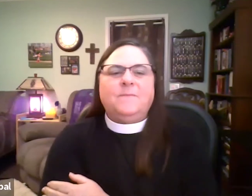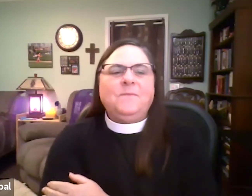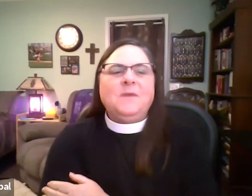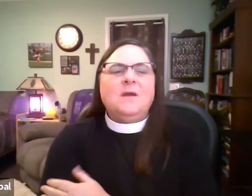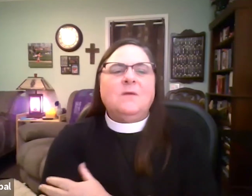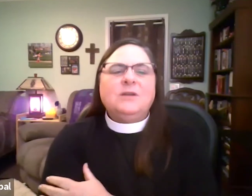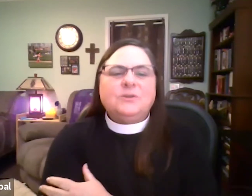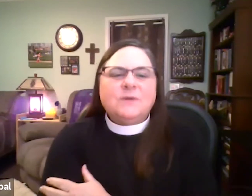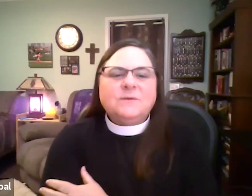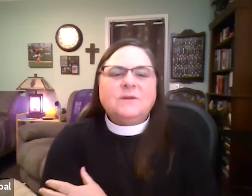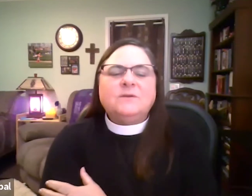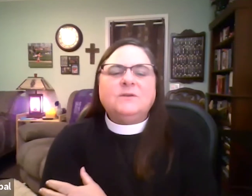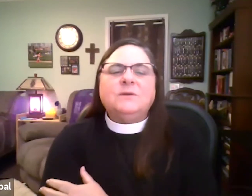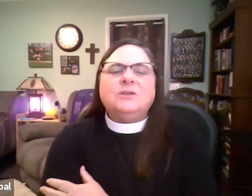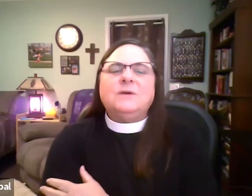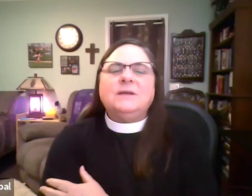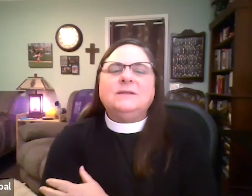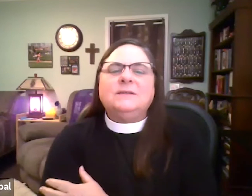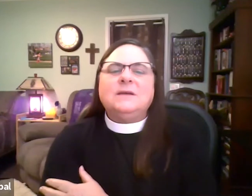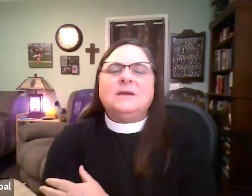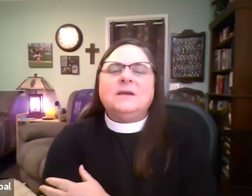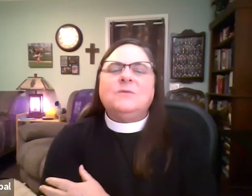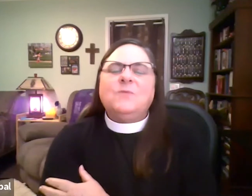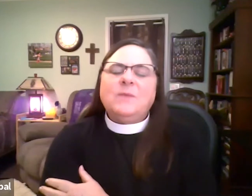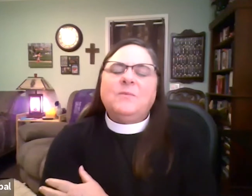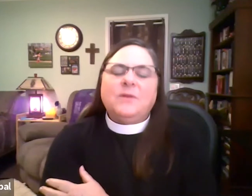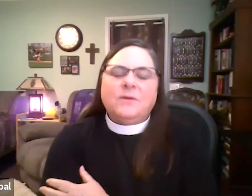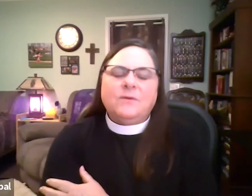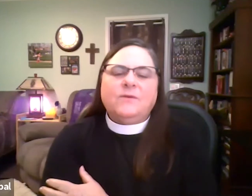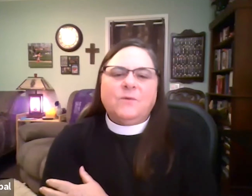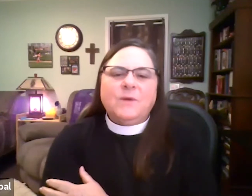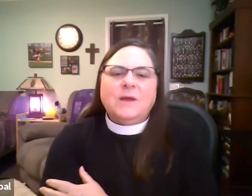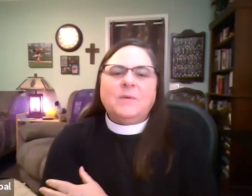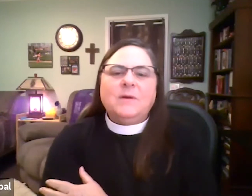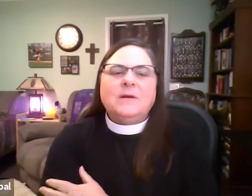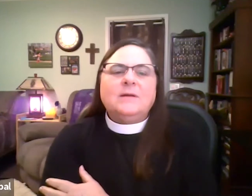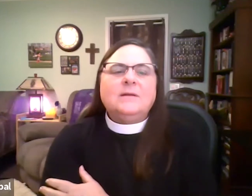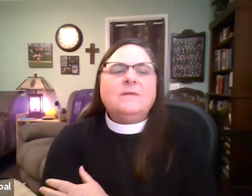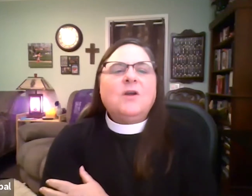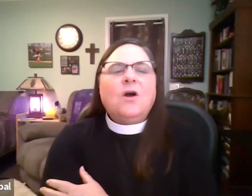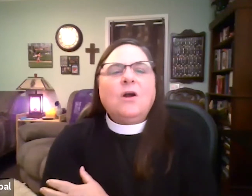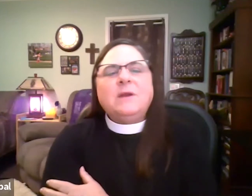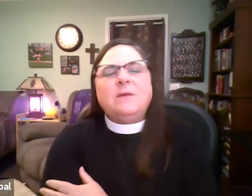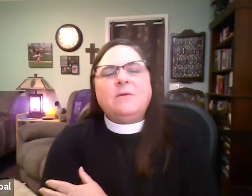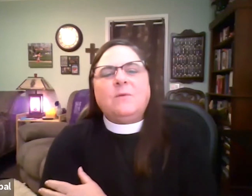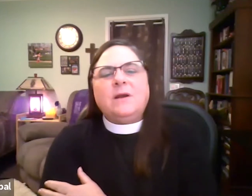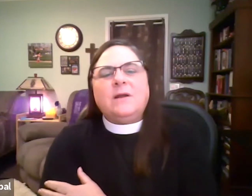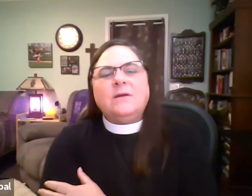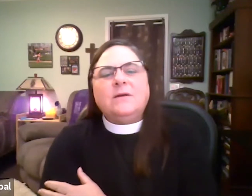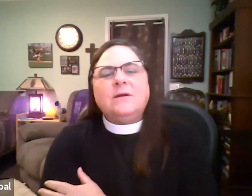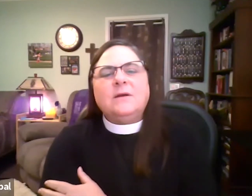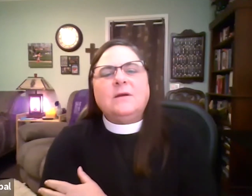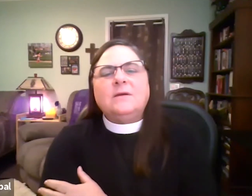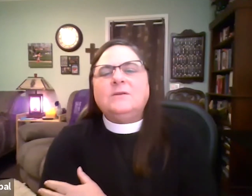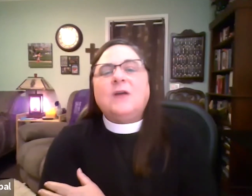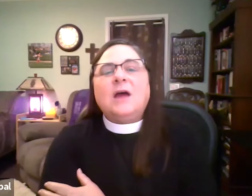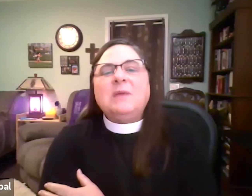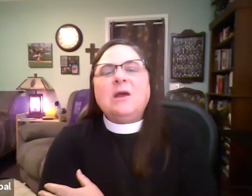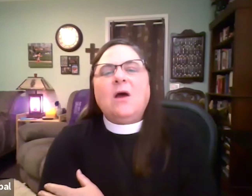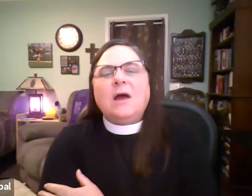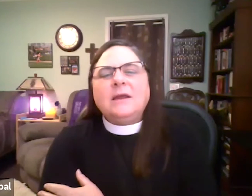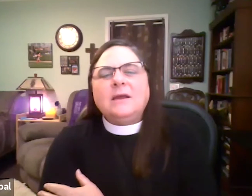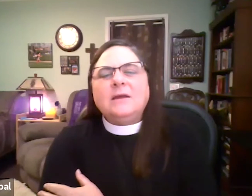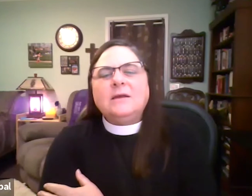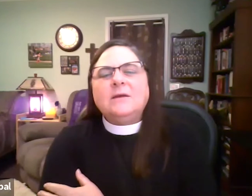them. Rejoice with those who rejoice. Weep with those who weep. Live in harmony with one another. Do not